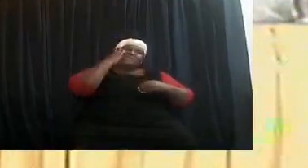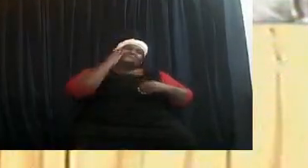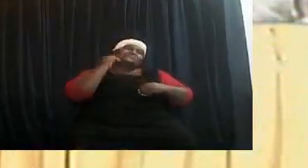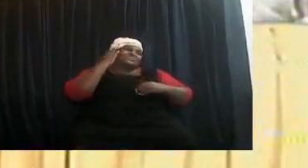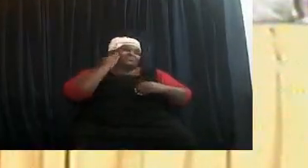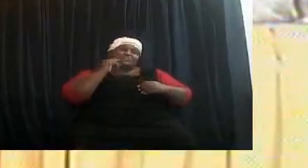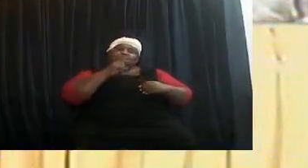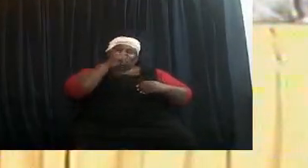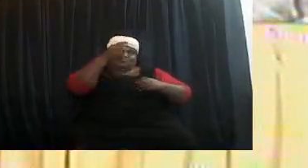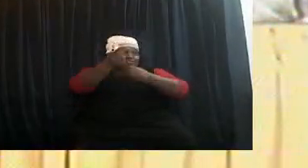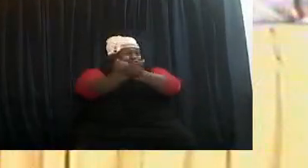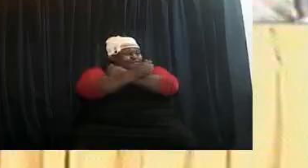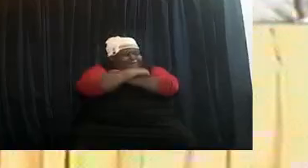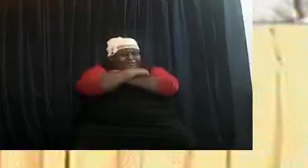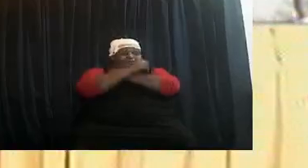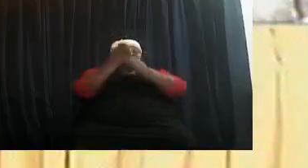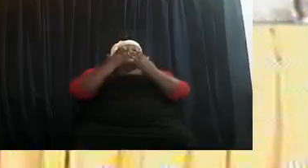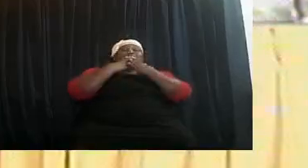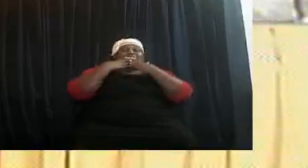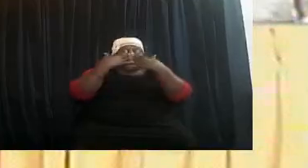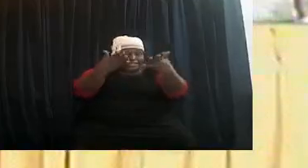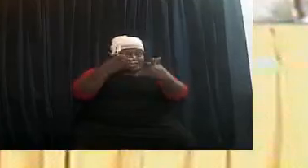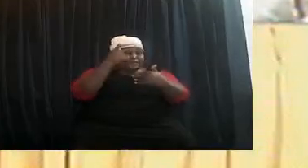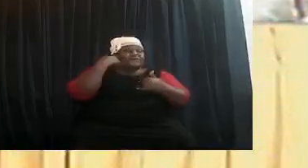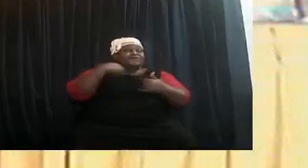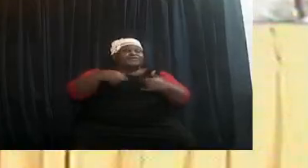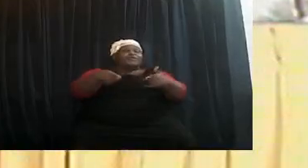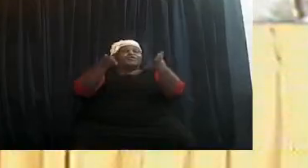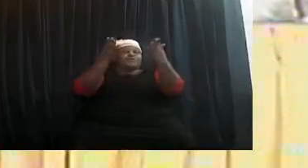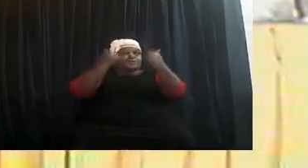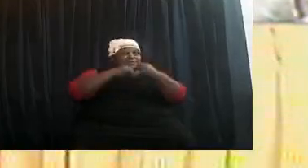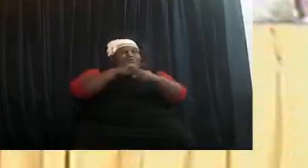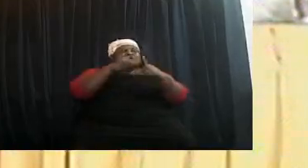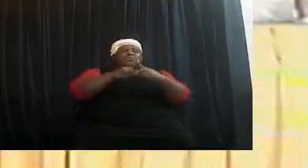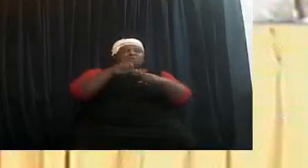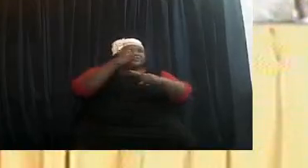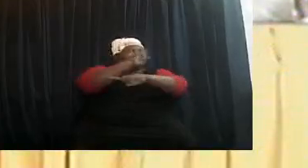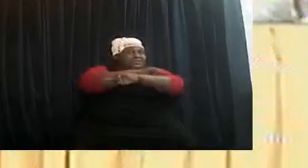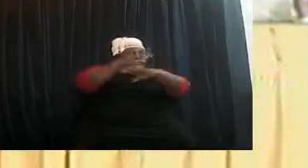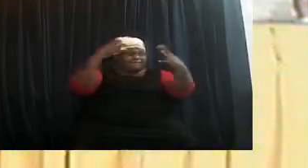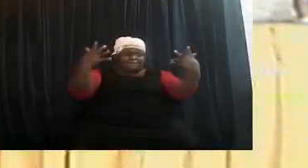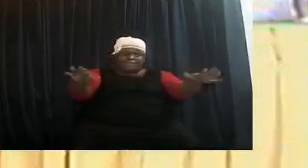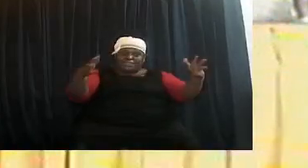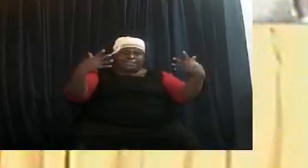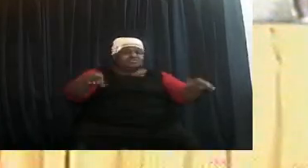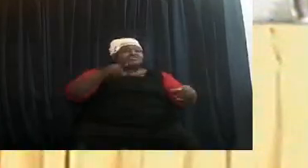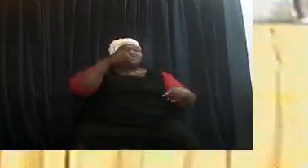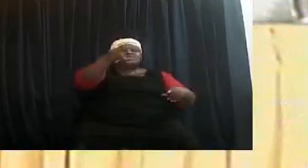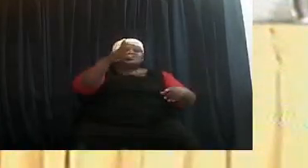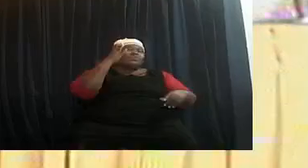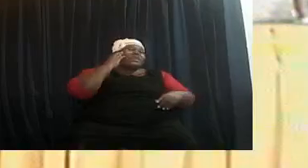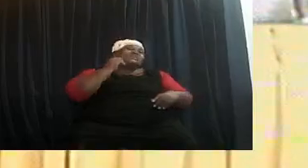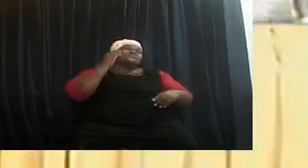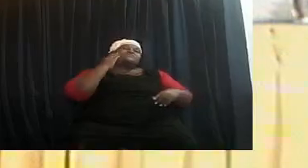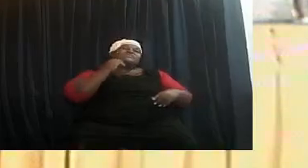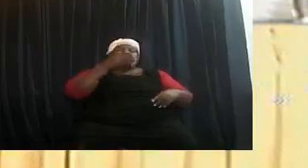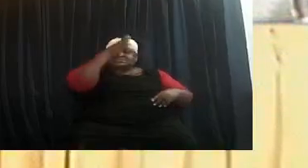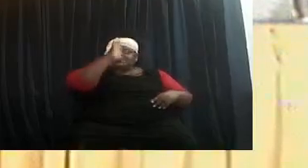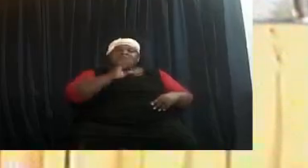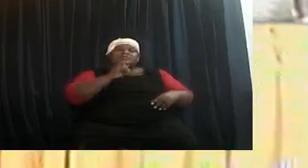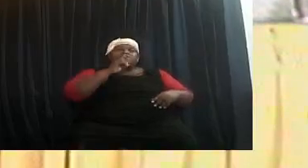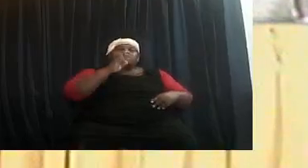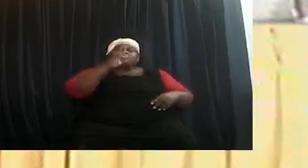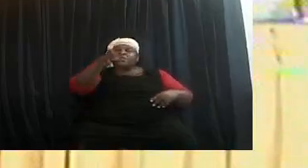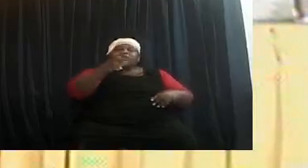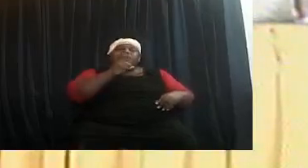Thank you, ma'am, for coming. I hope that by the day is over, you will experience God in a real and a true way.